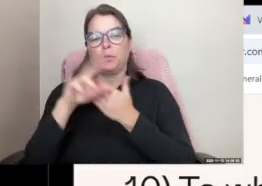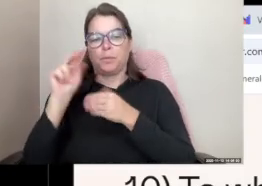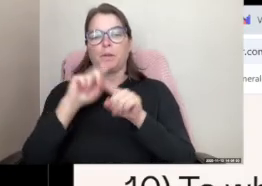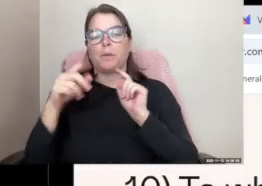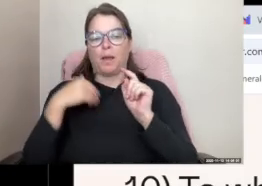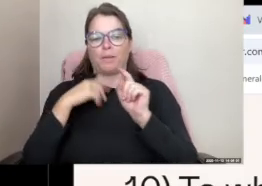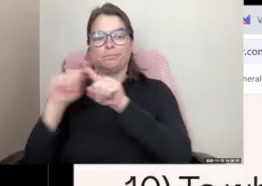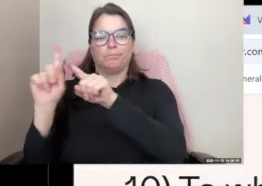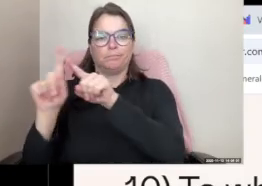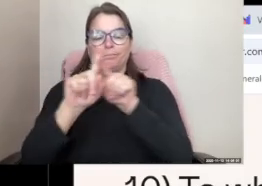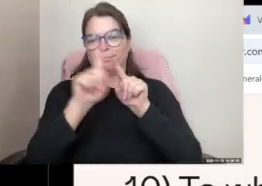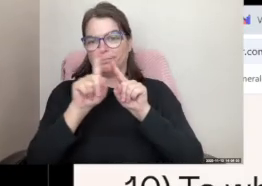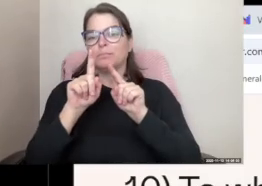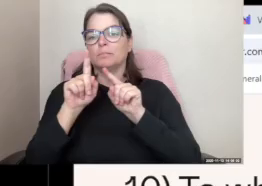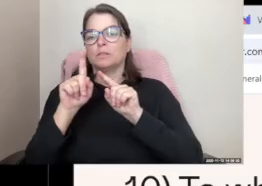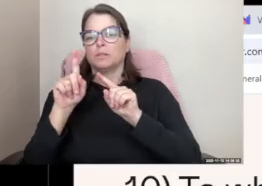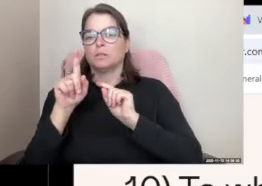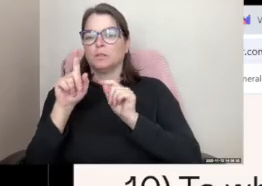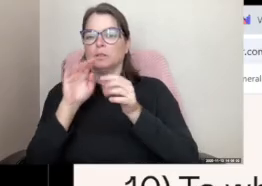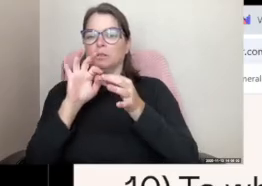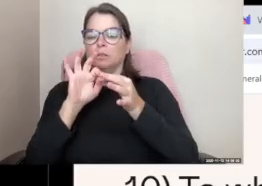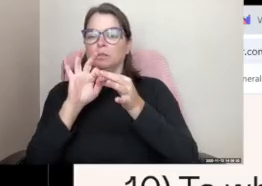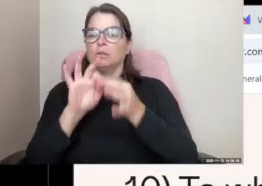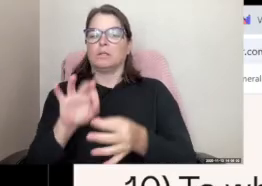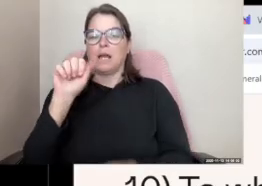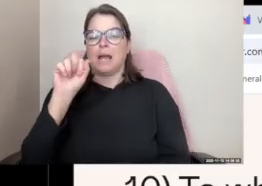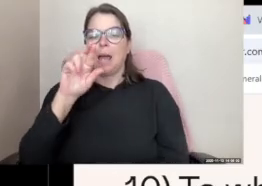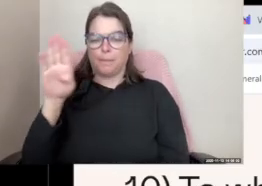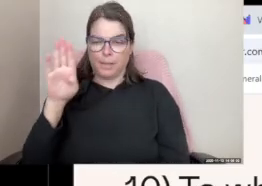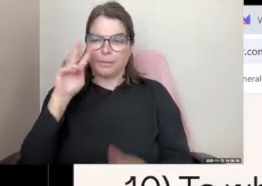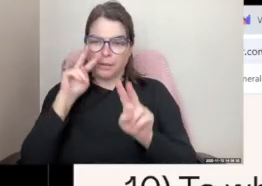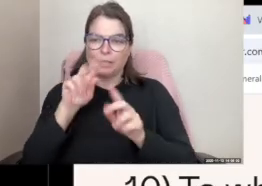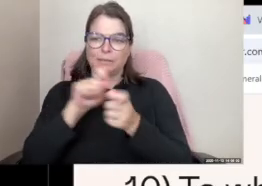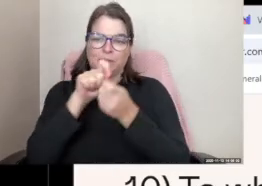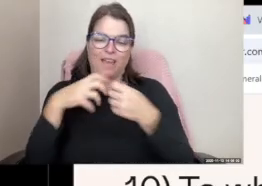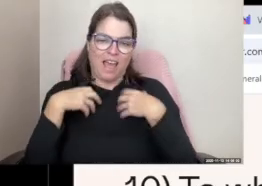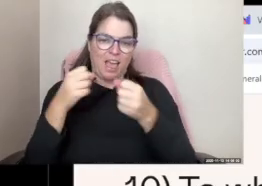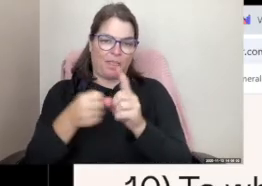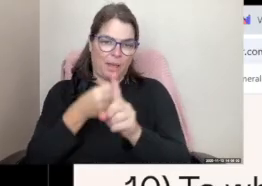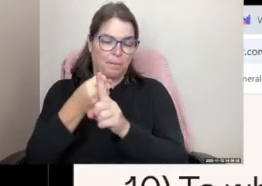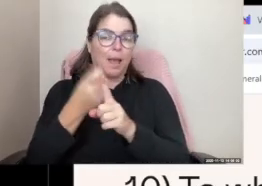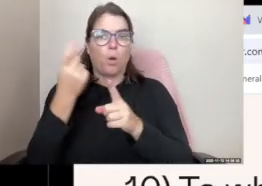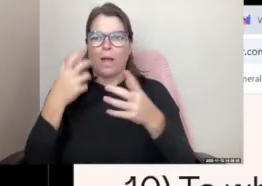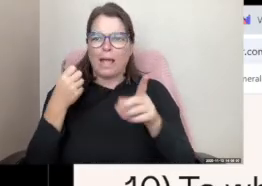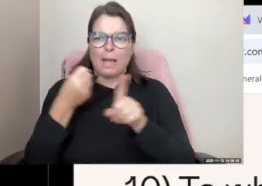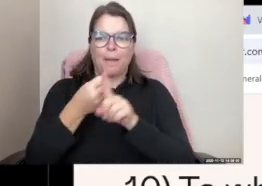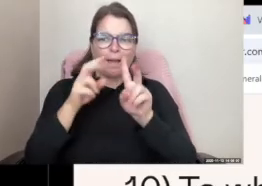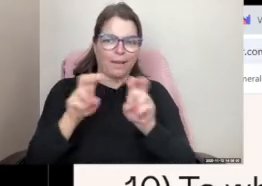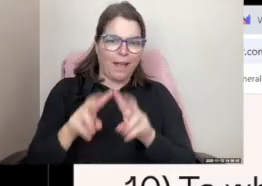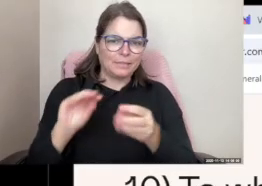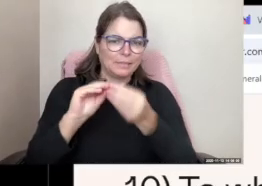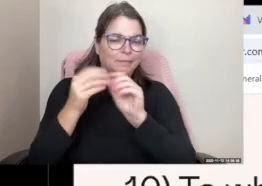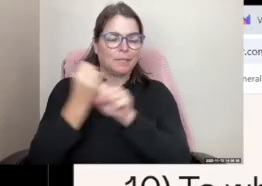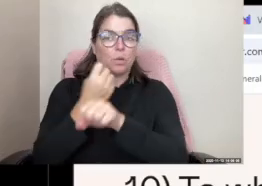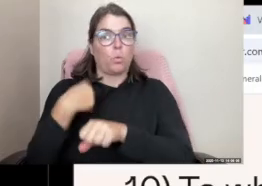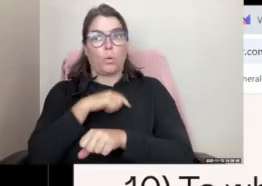I believe so. We did years ago. Yeah, so there are not in this program. So we